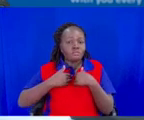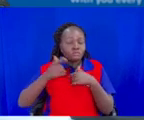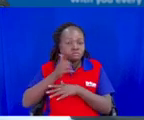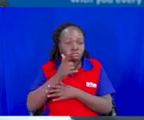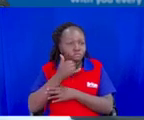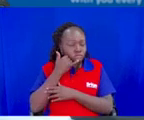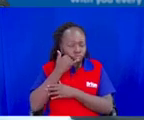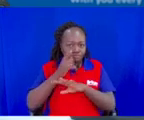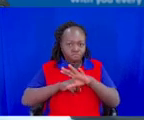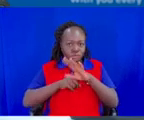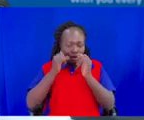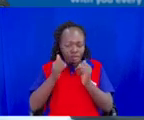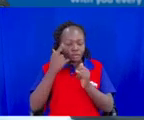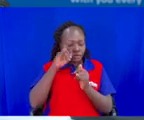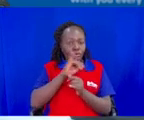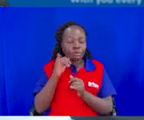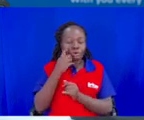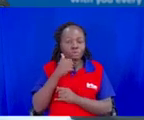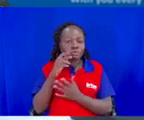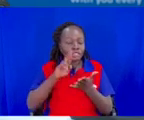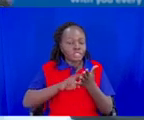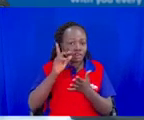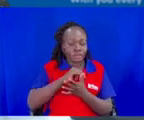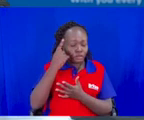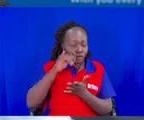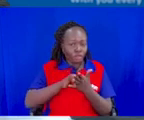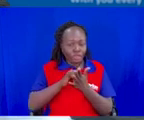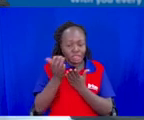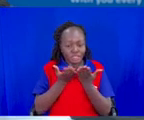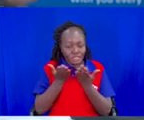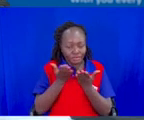during this session for those who've registered for that service.